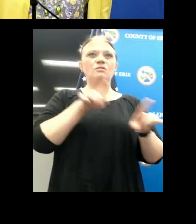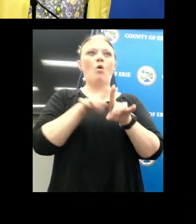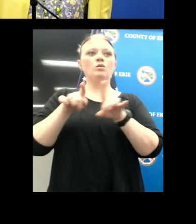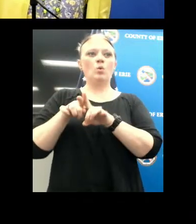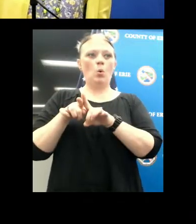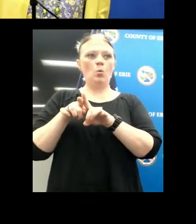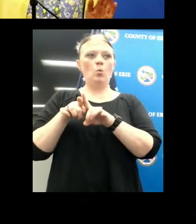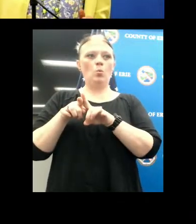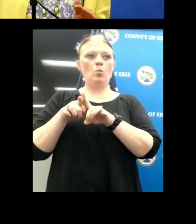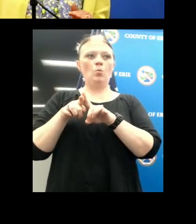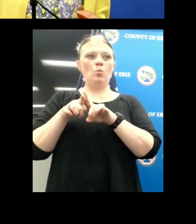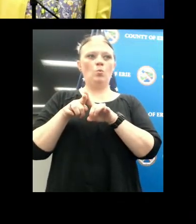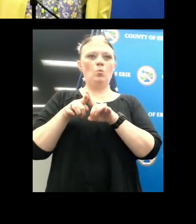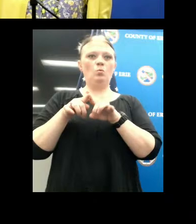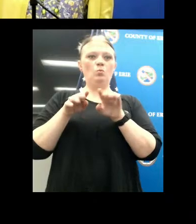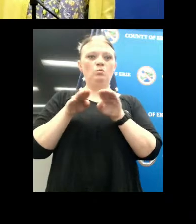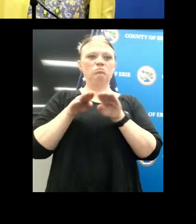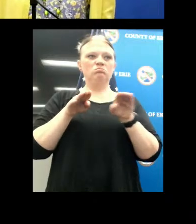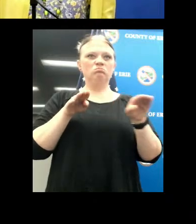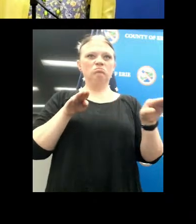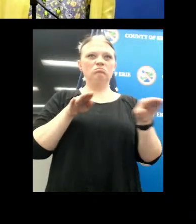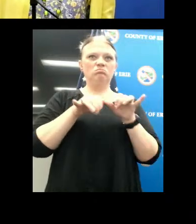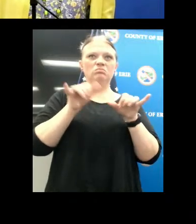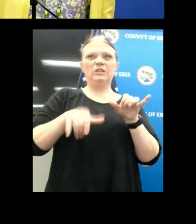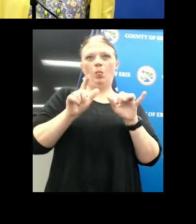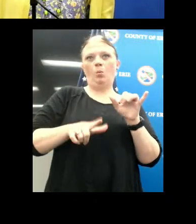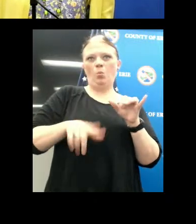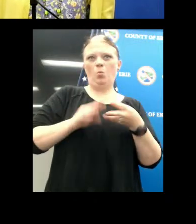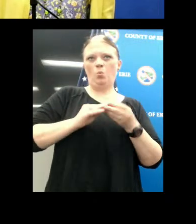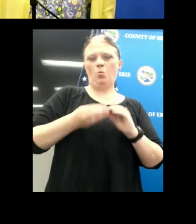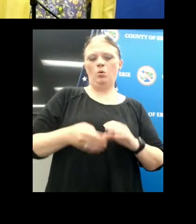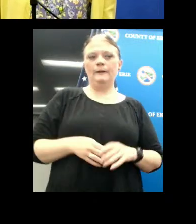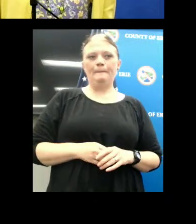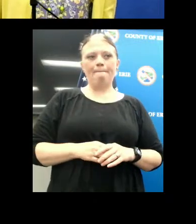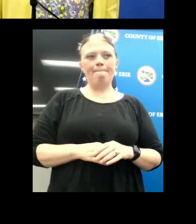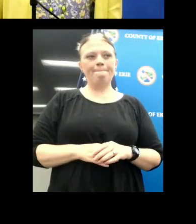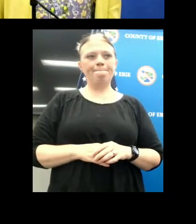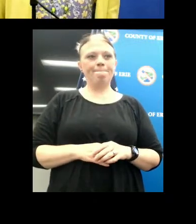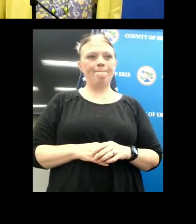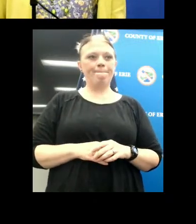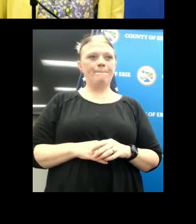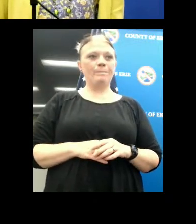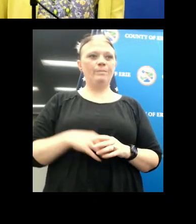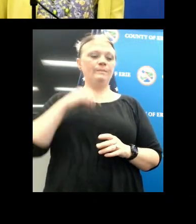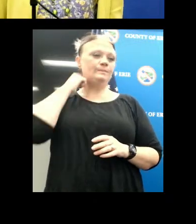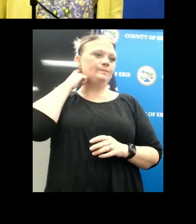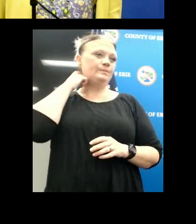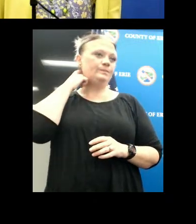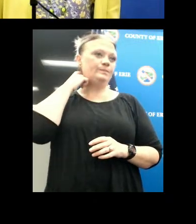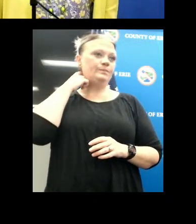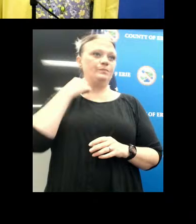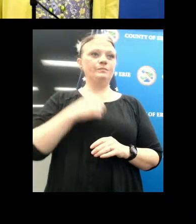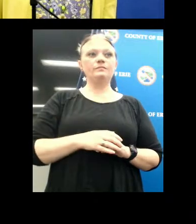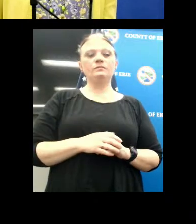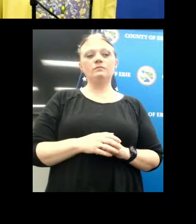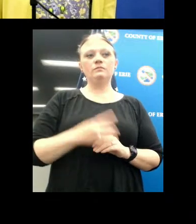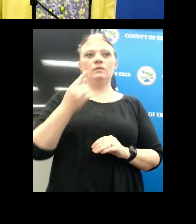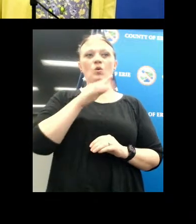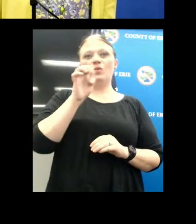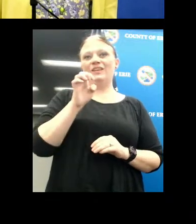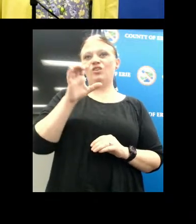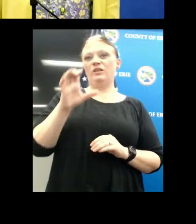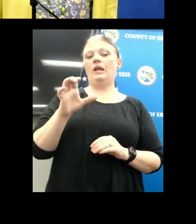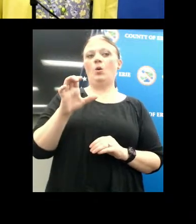also staying at a very low number. So this is looking at the demographics of our Erie